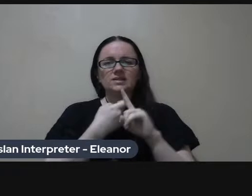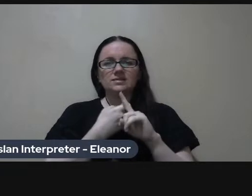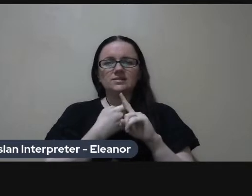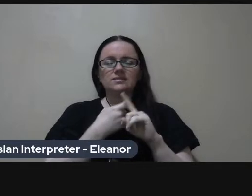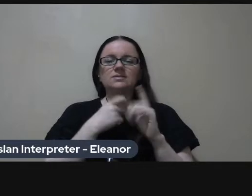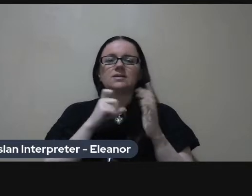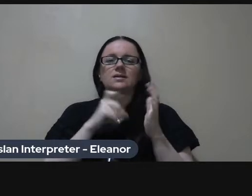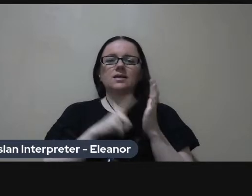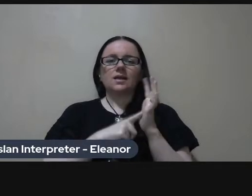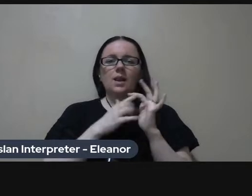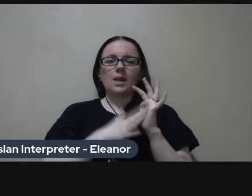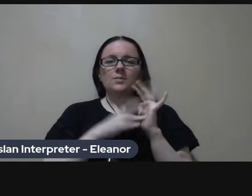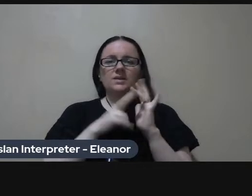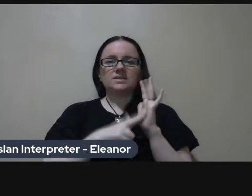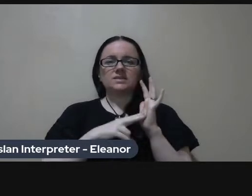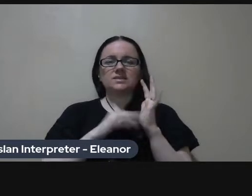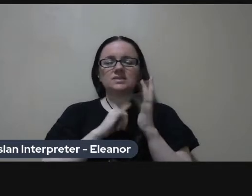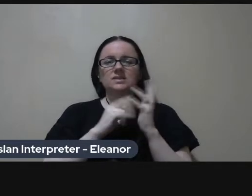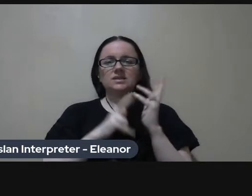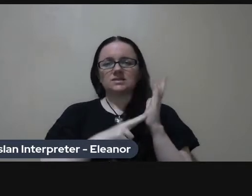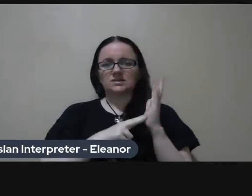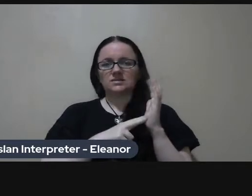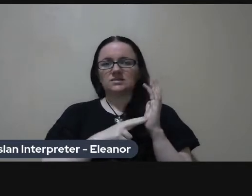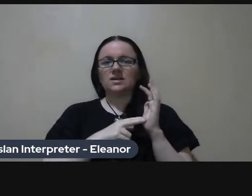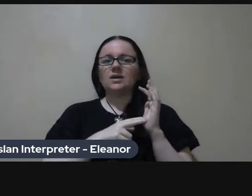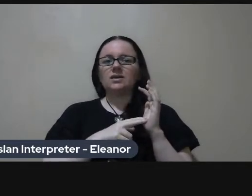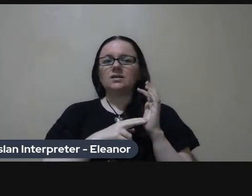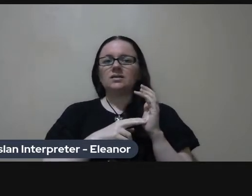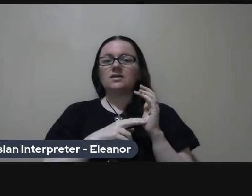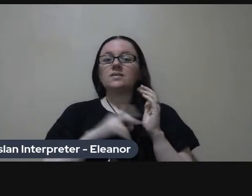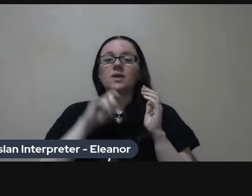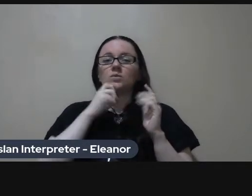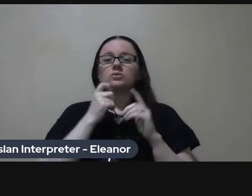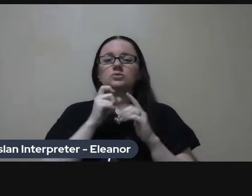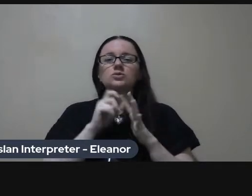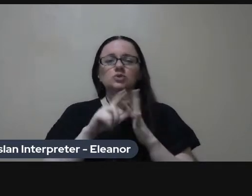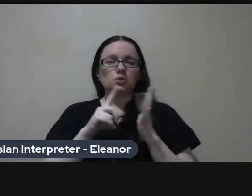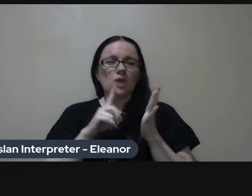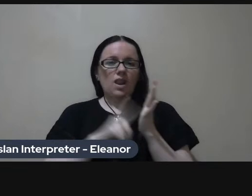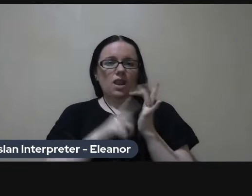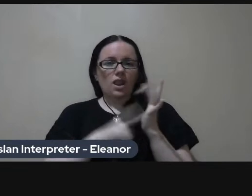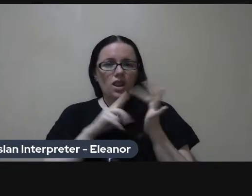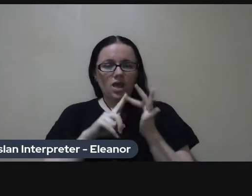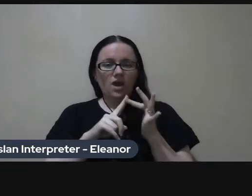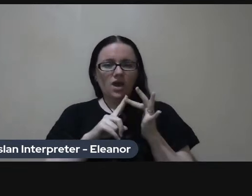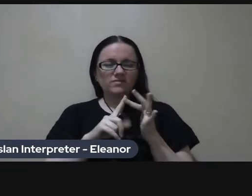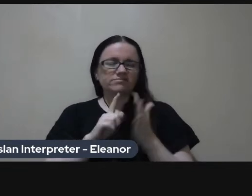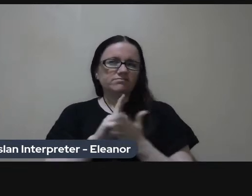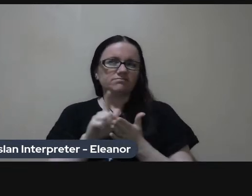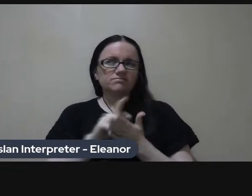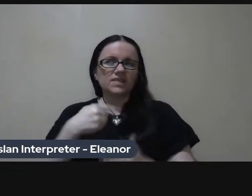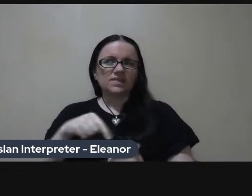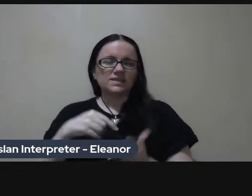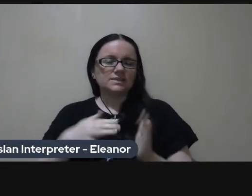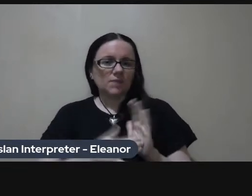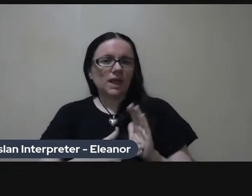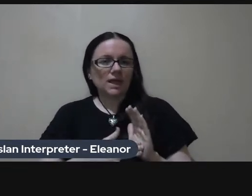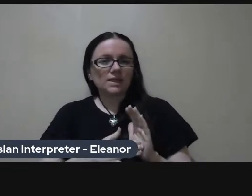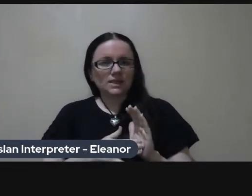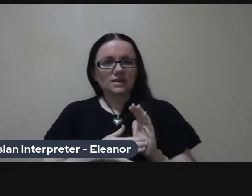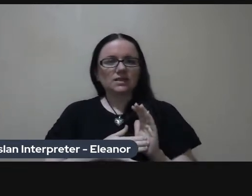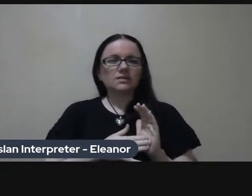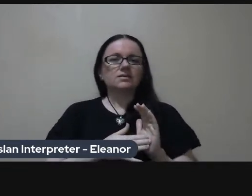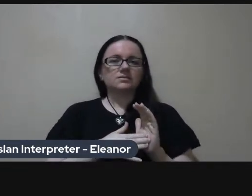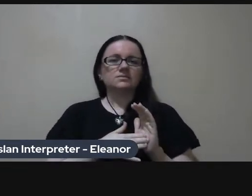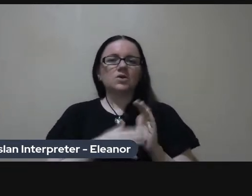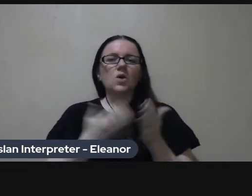unable to tag team with Beata today, to do a live on social media in a month or two when everyone's feeling better. So,